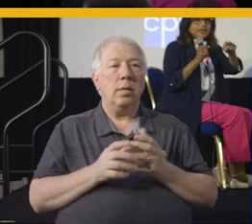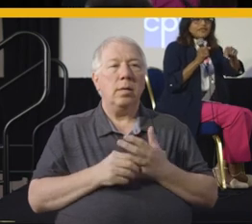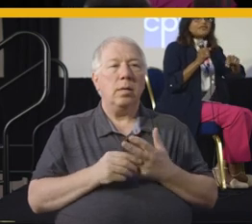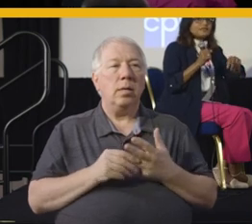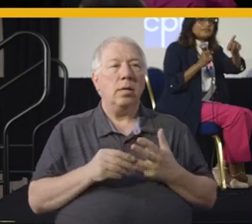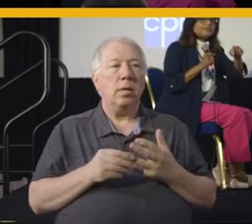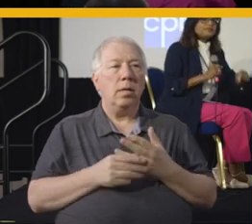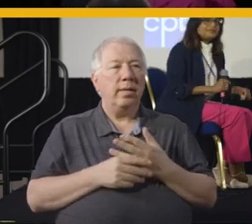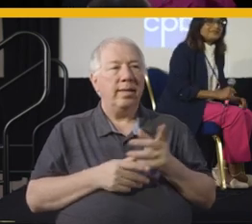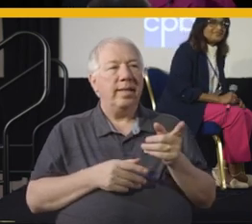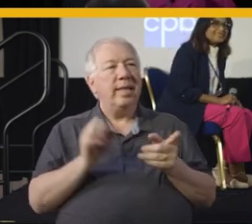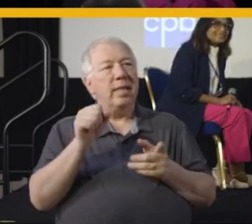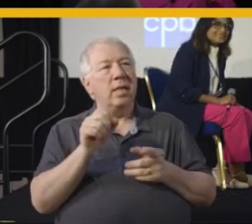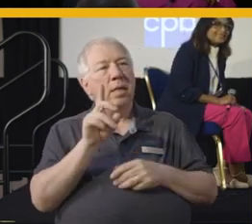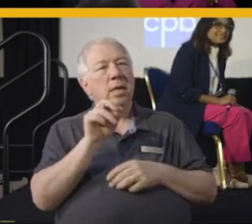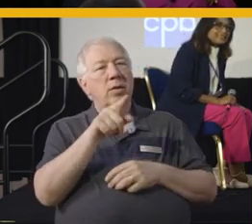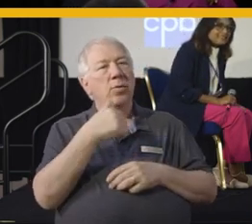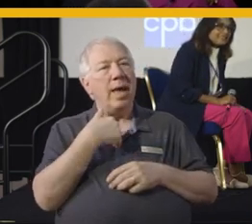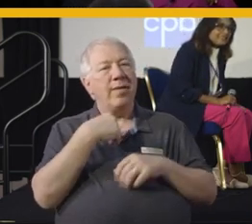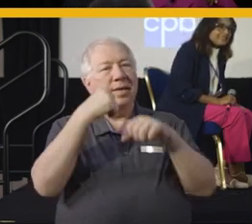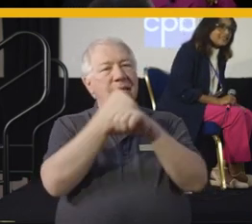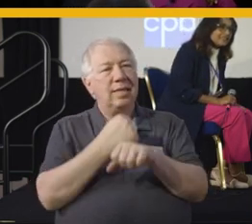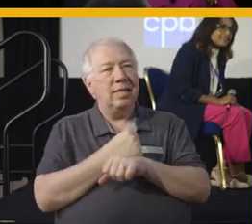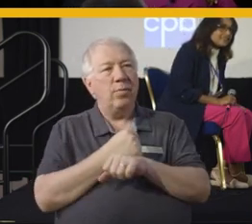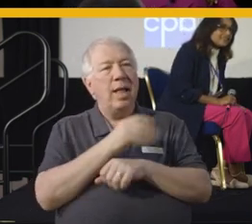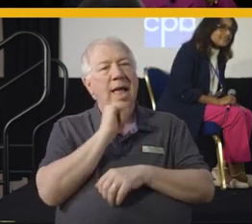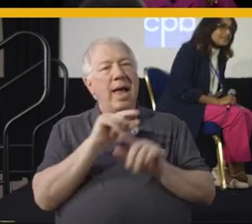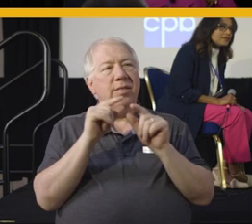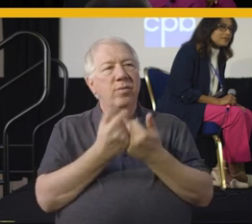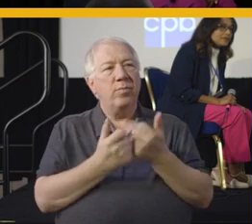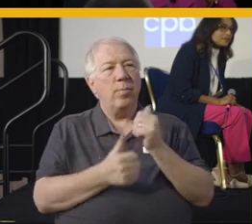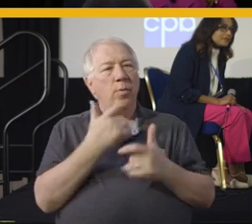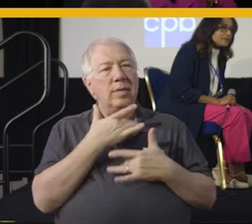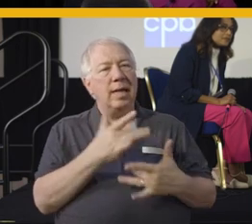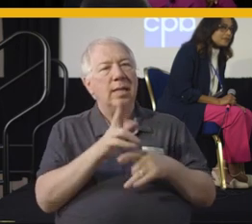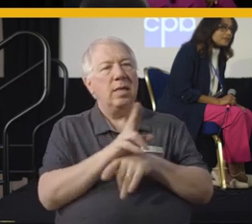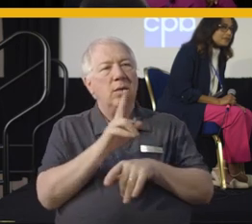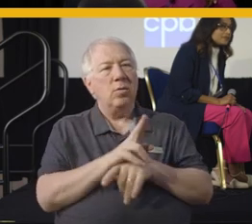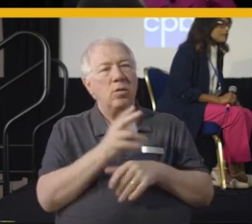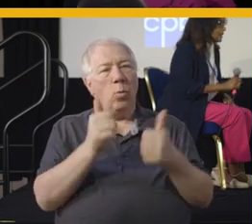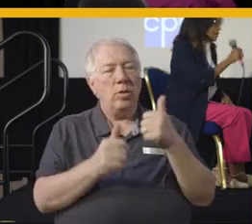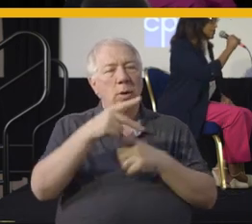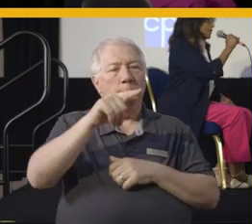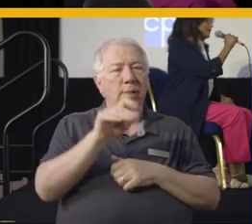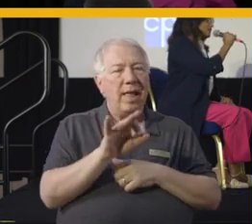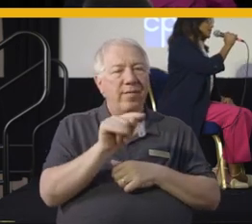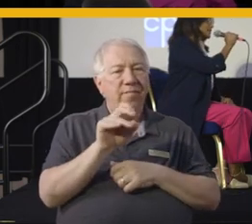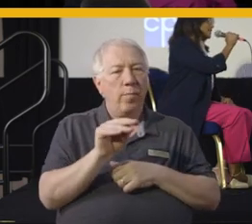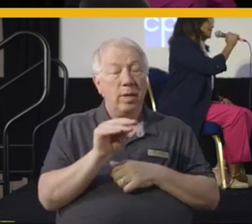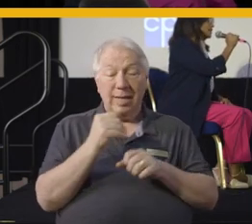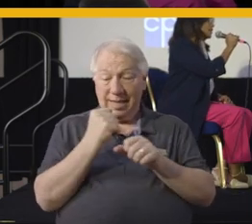Did you have a question? Yes. Do you have statistics on what age groups are most likely to use which platform? Do we